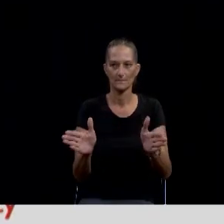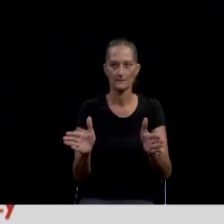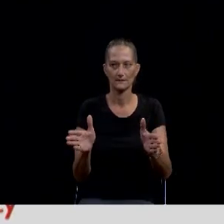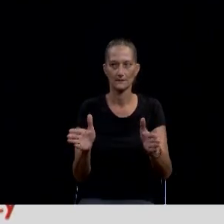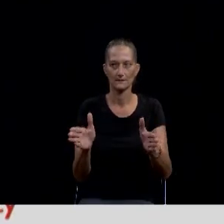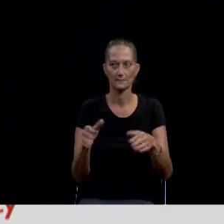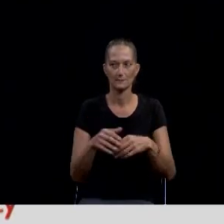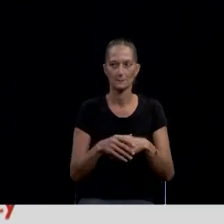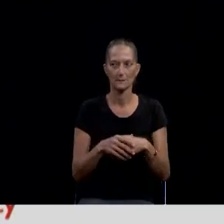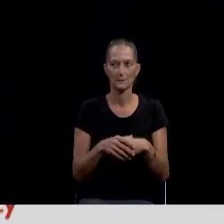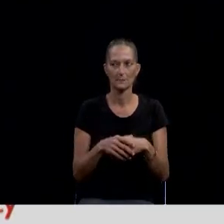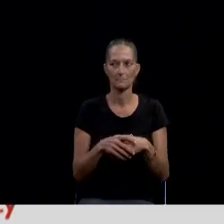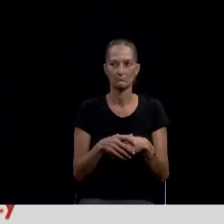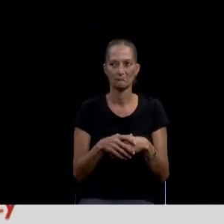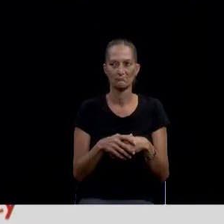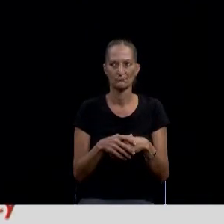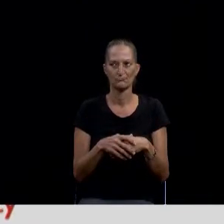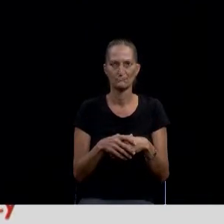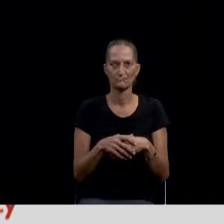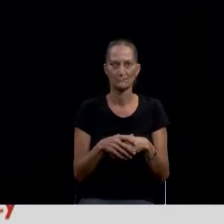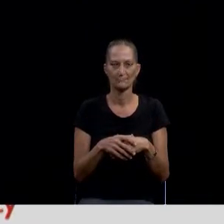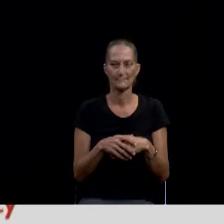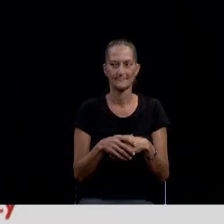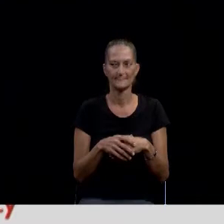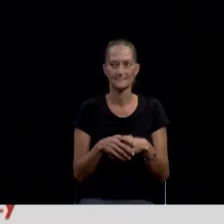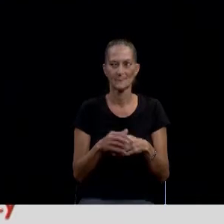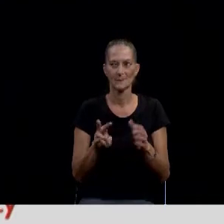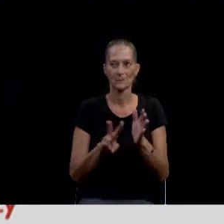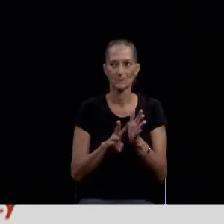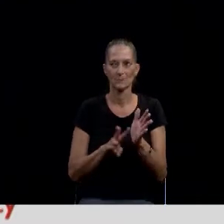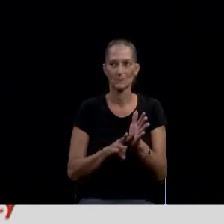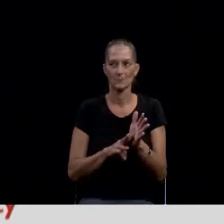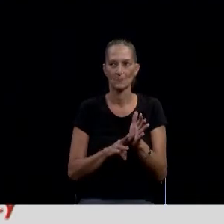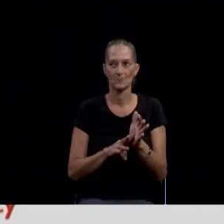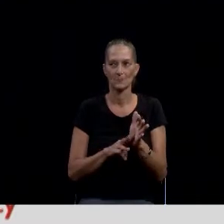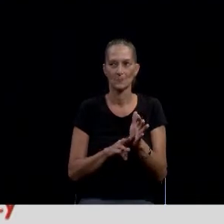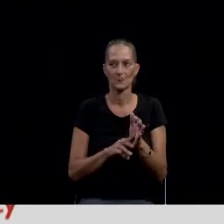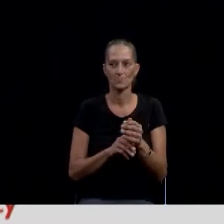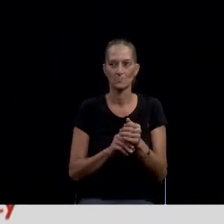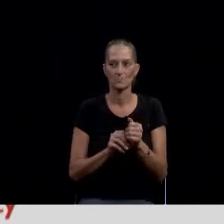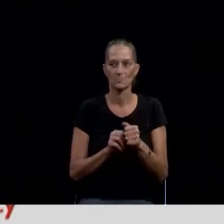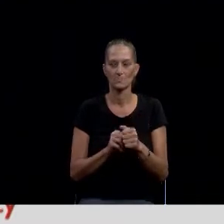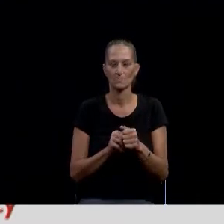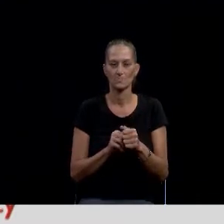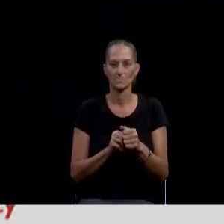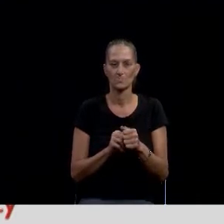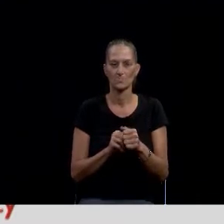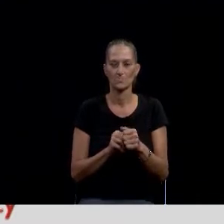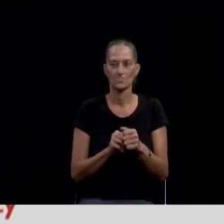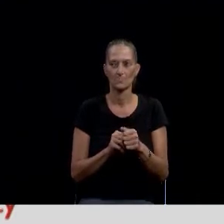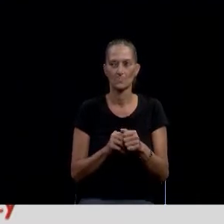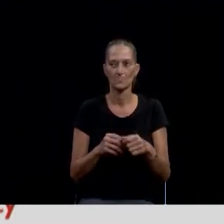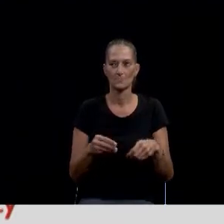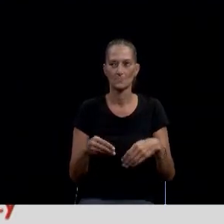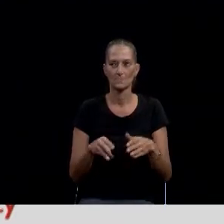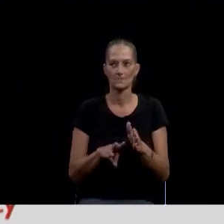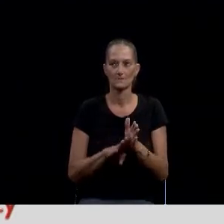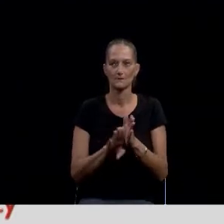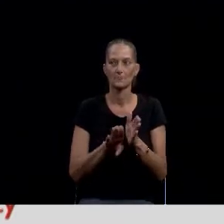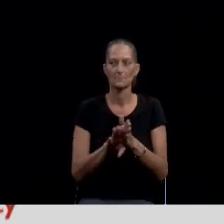Rapidly approaching developments bring investment and opportunities, but given that the land would be built upon, it looked as though the public's use might